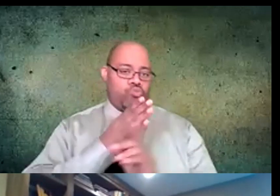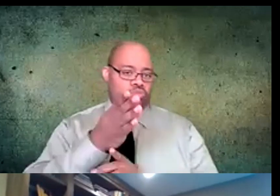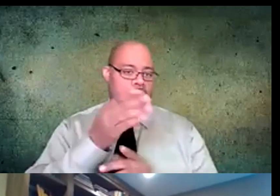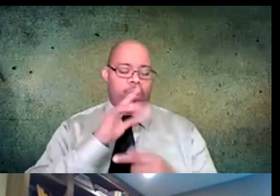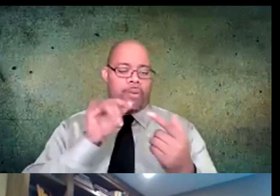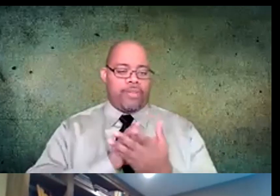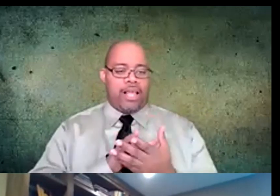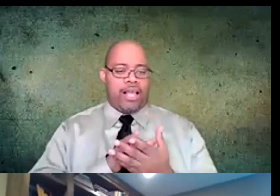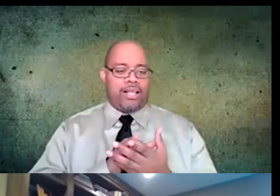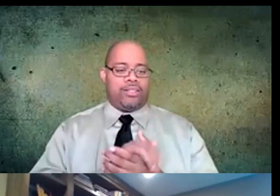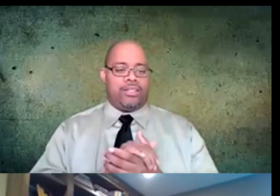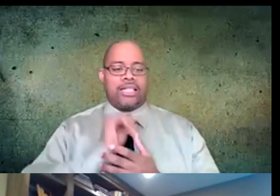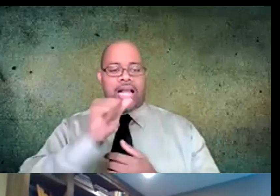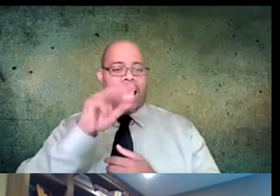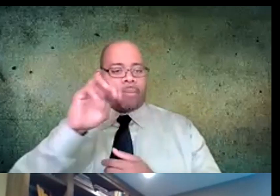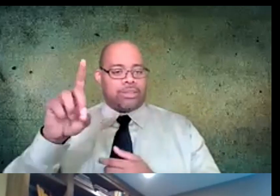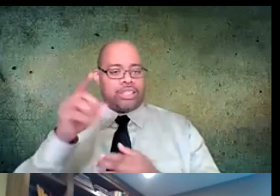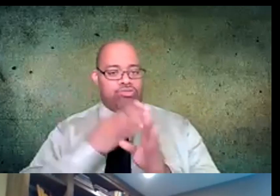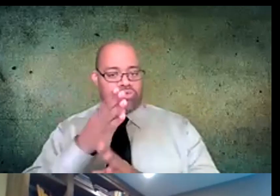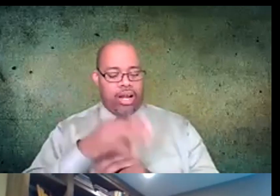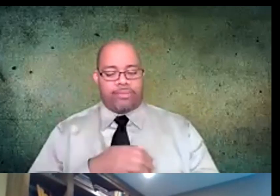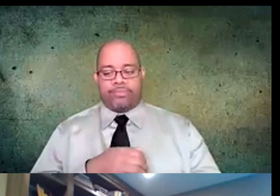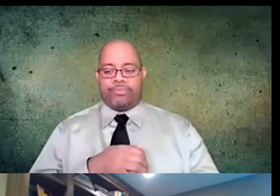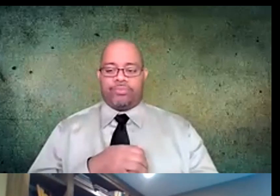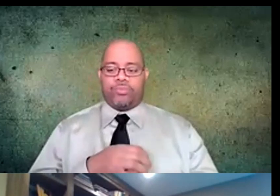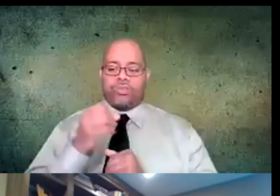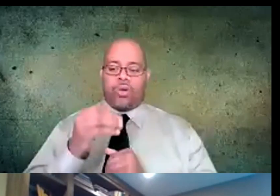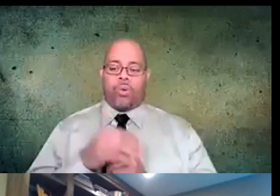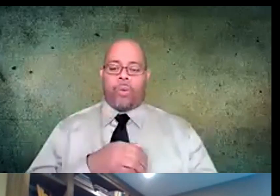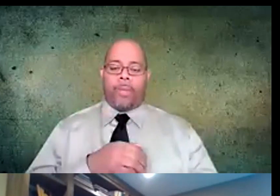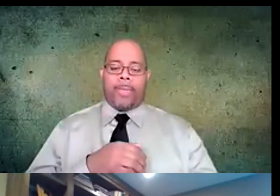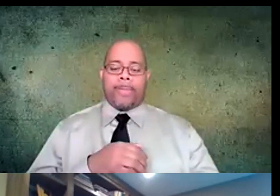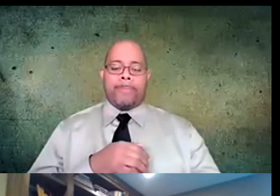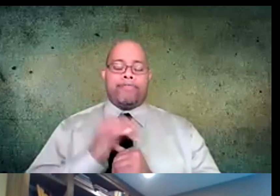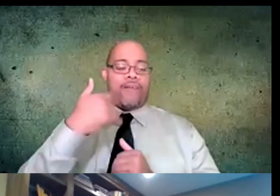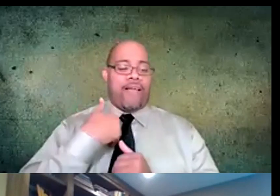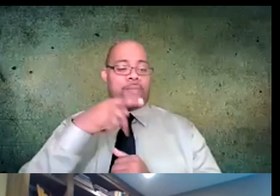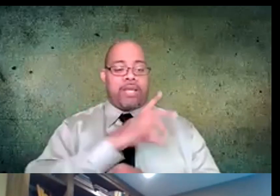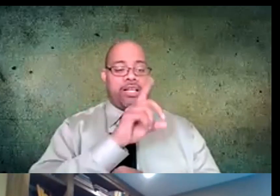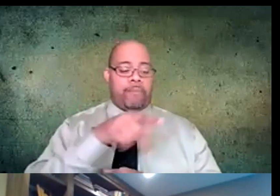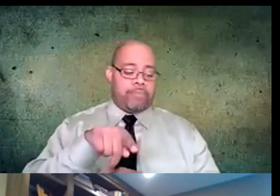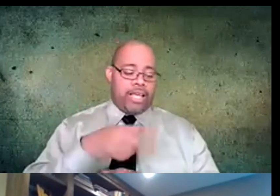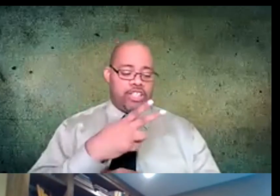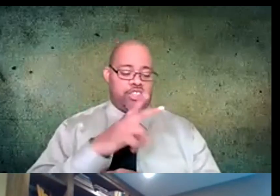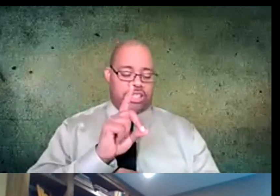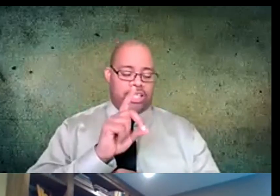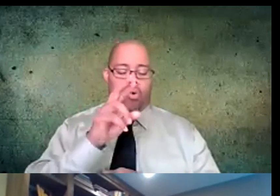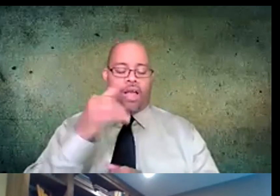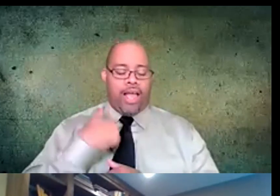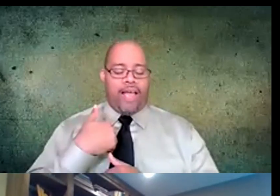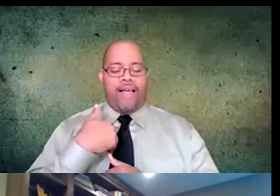about the non-MD track. Right, so in that case, whether you have a PhD or whether you have